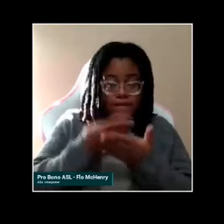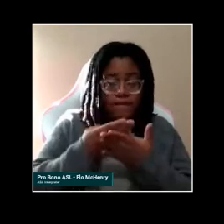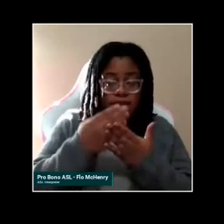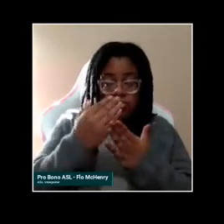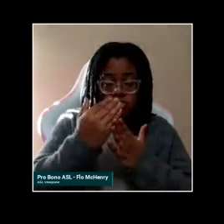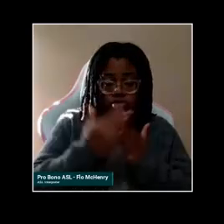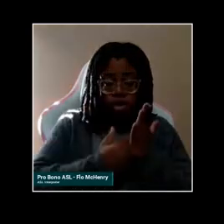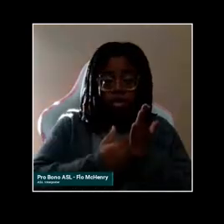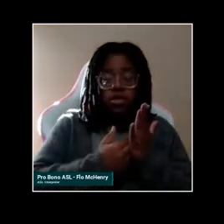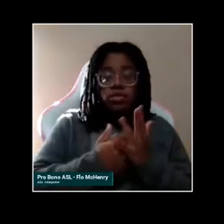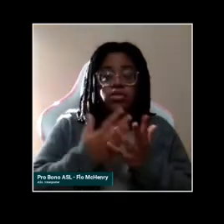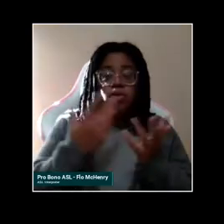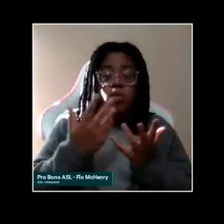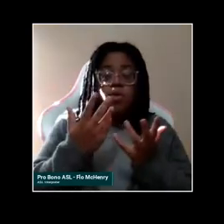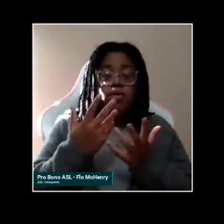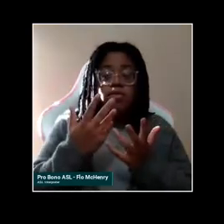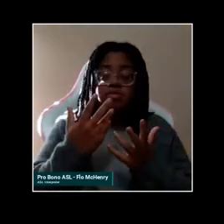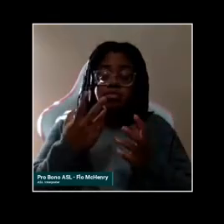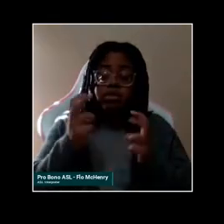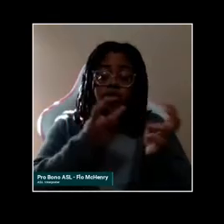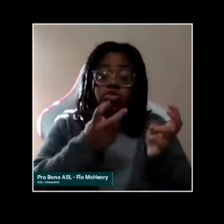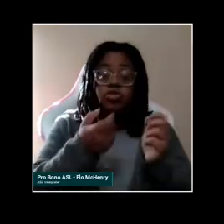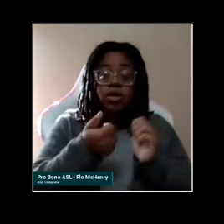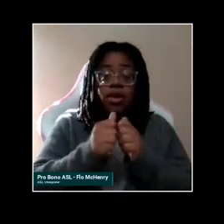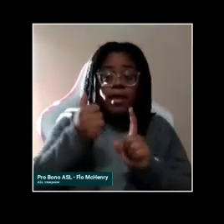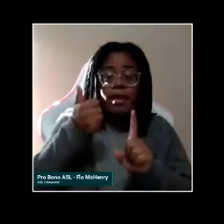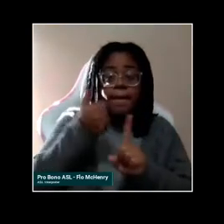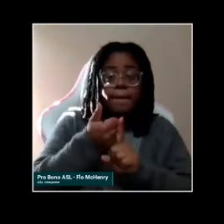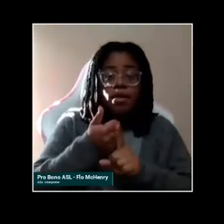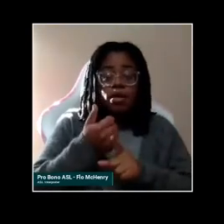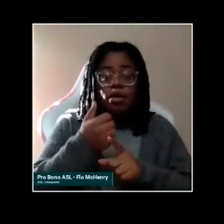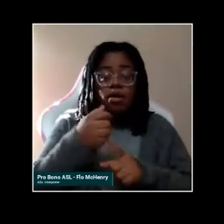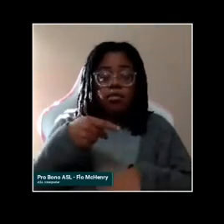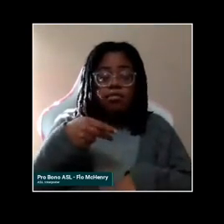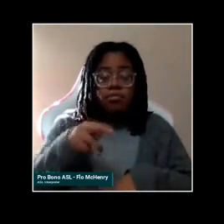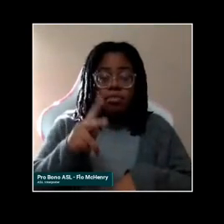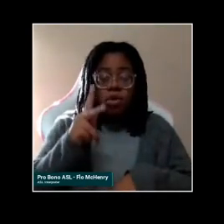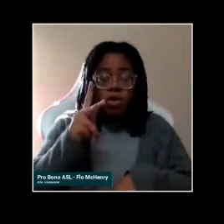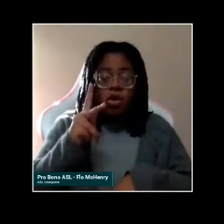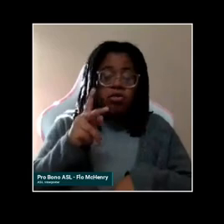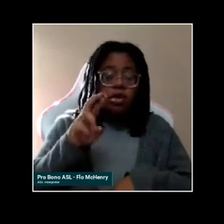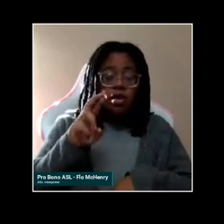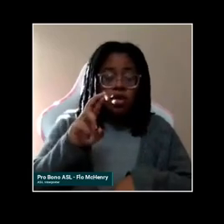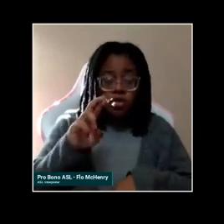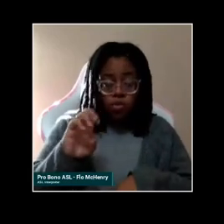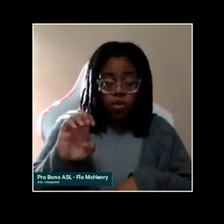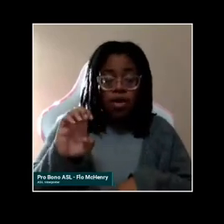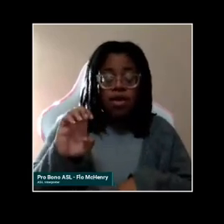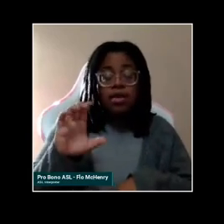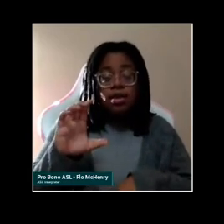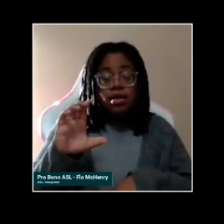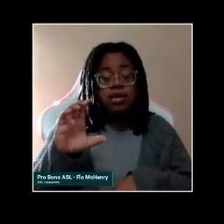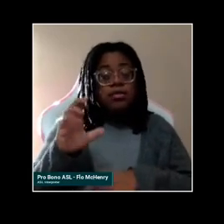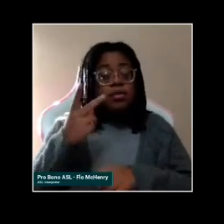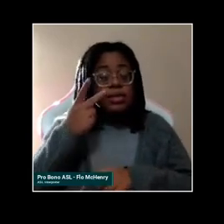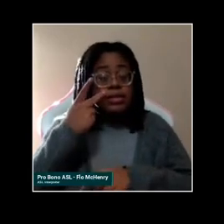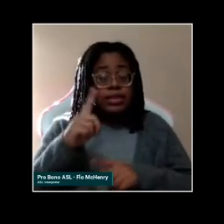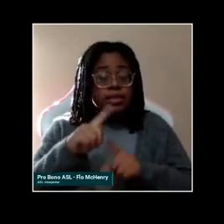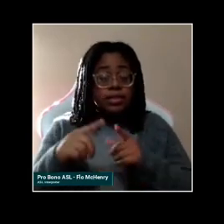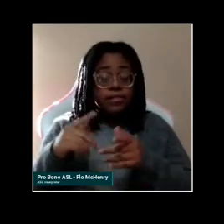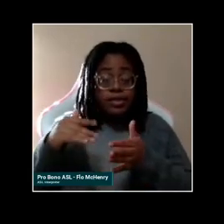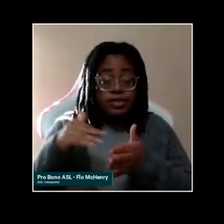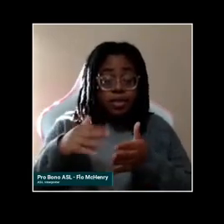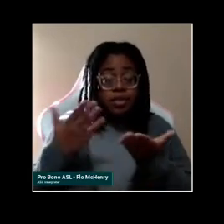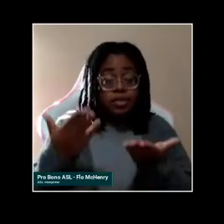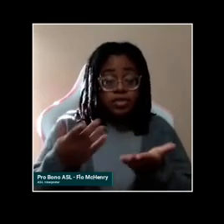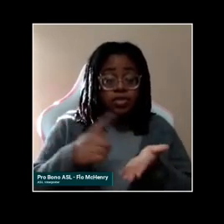what are these issues and how that impact park and rec. And we can look at the case studies, look at a specific